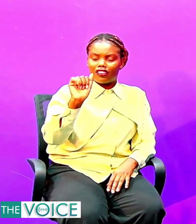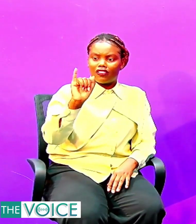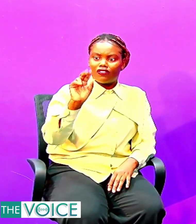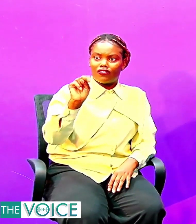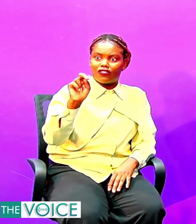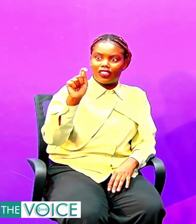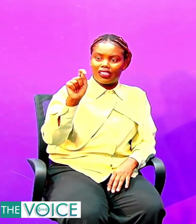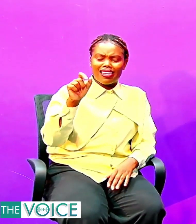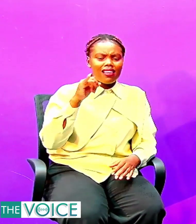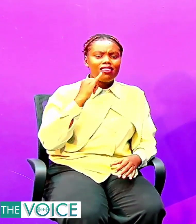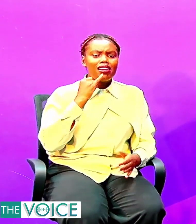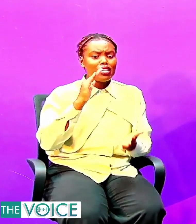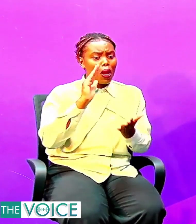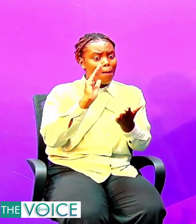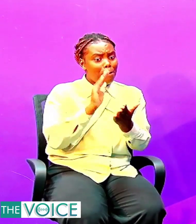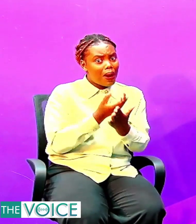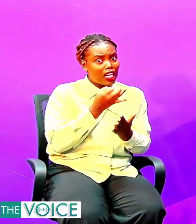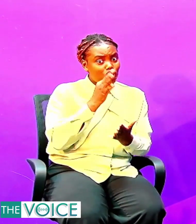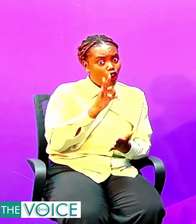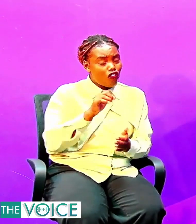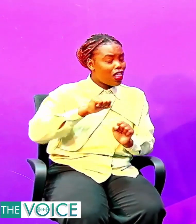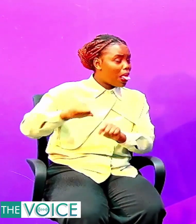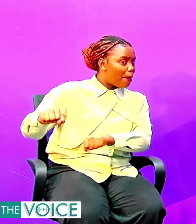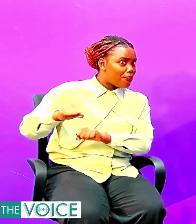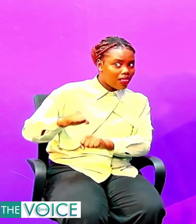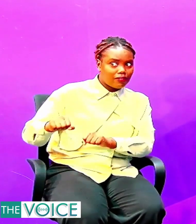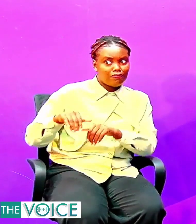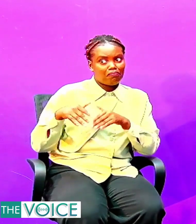if someone experiences